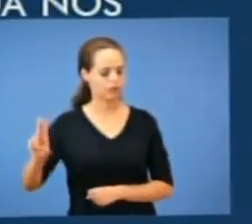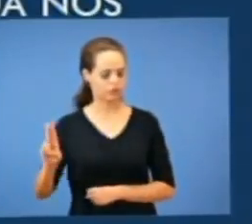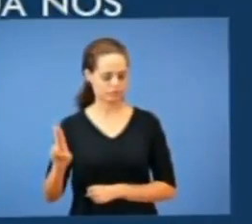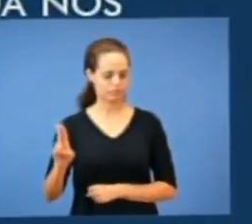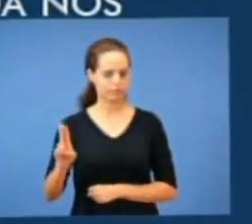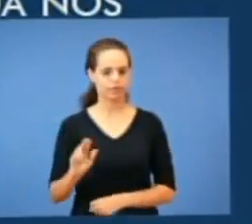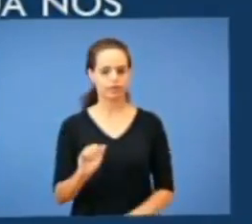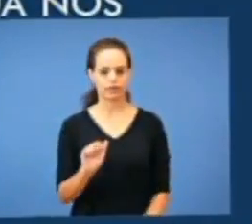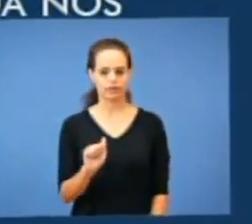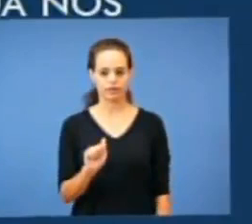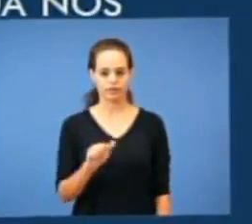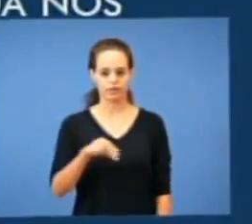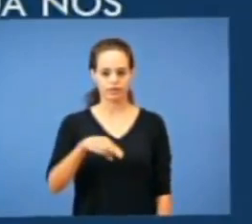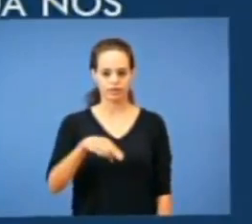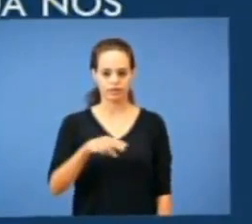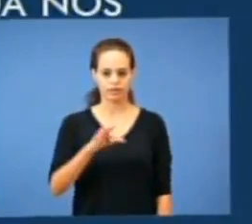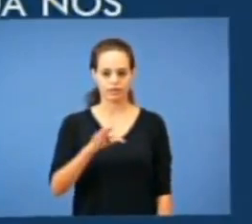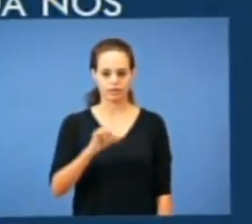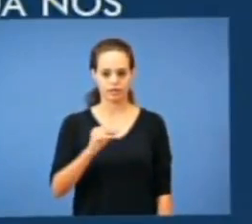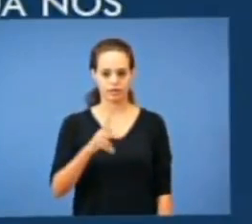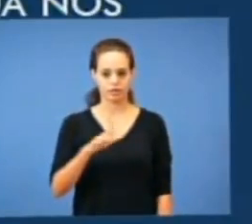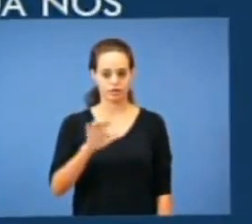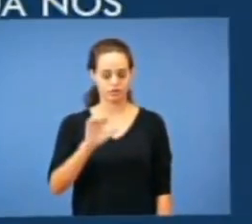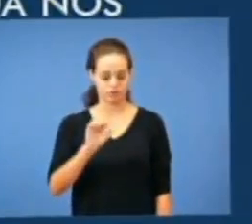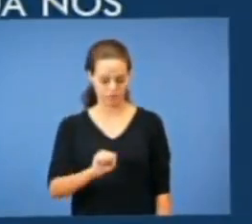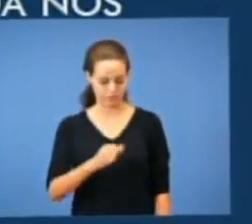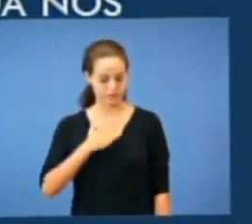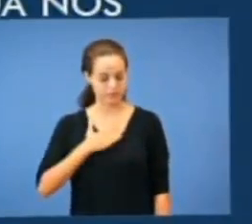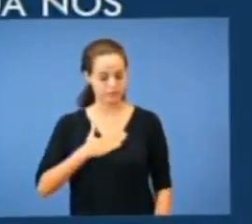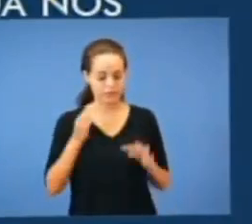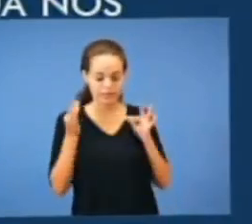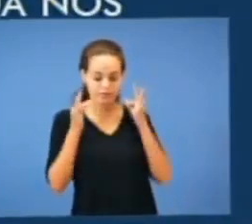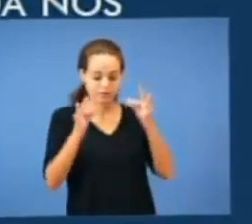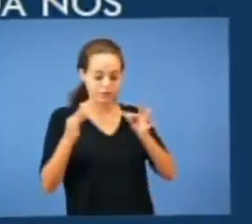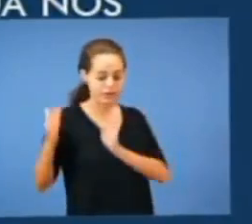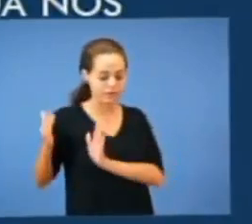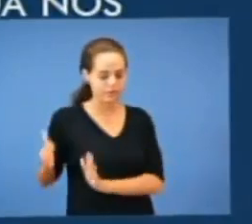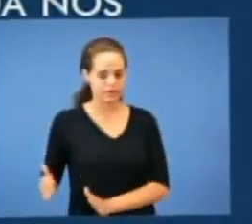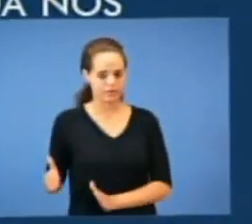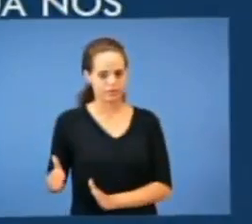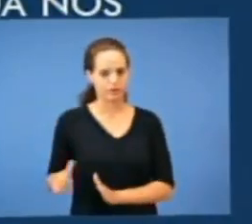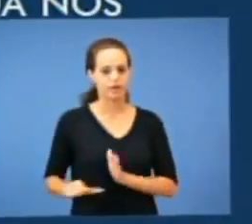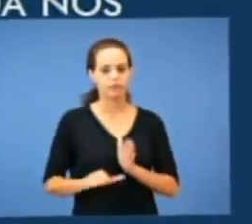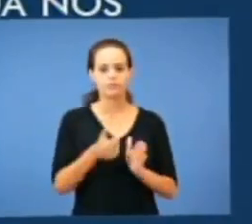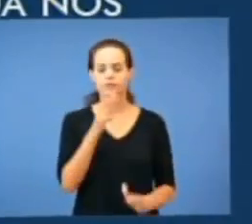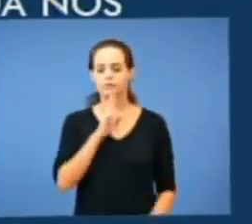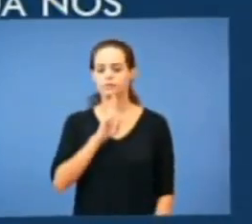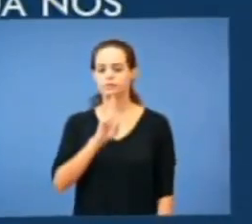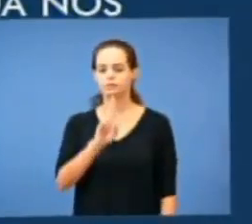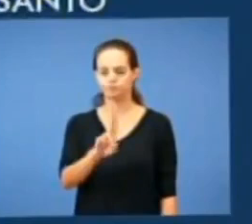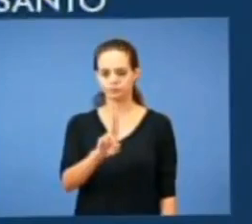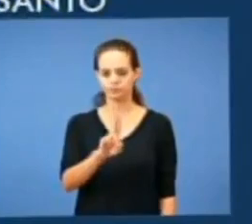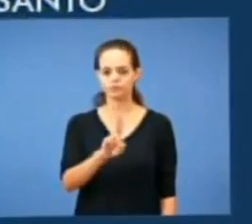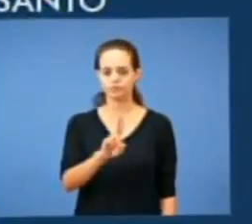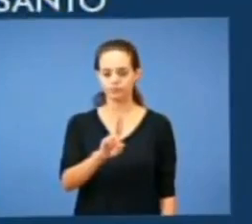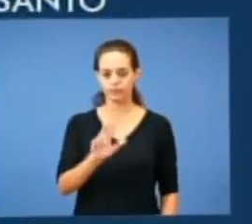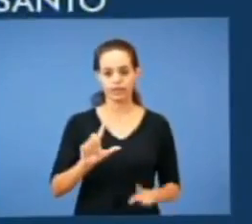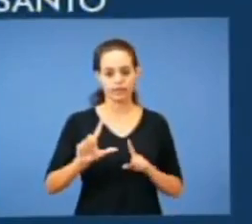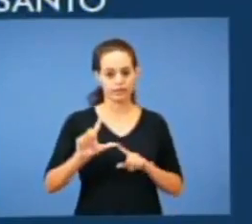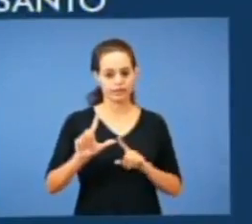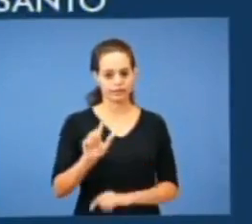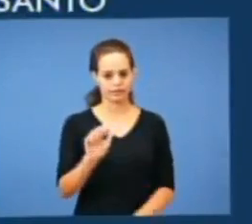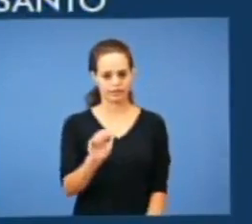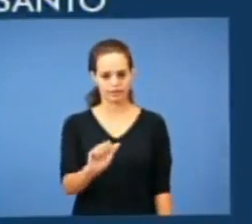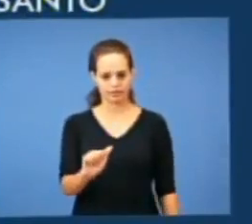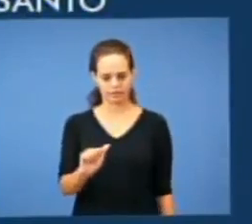In the time of Antipas, my faithful witness." So here is this first answer. So the answer of letter A